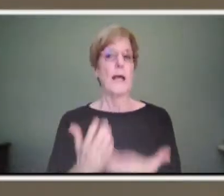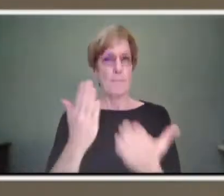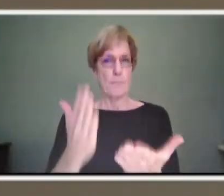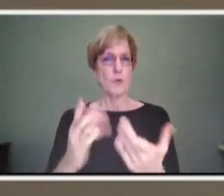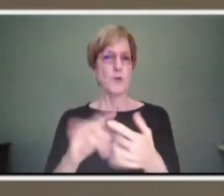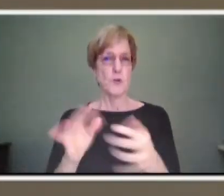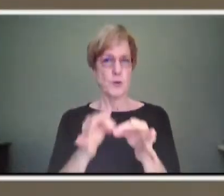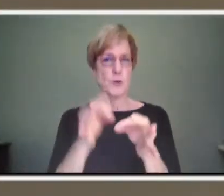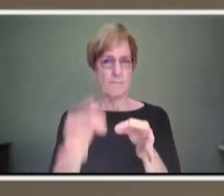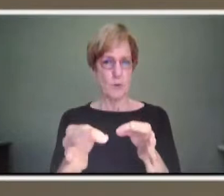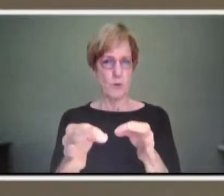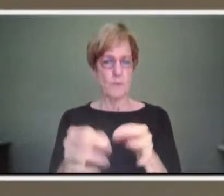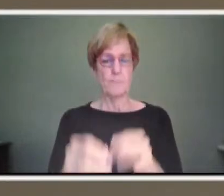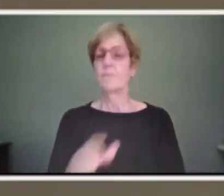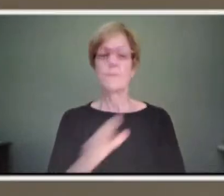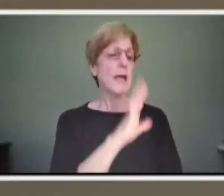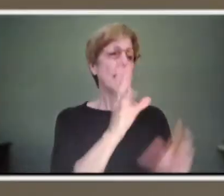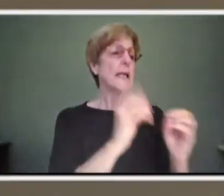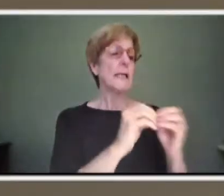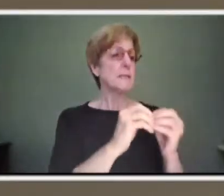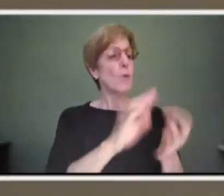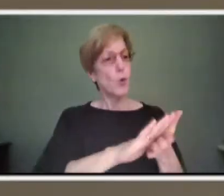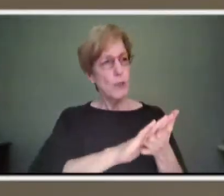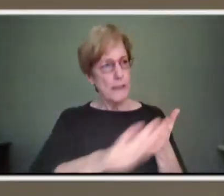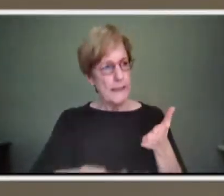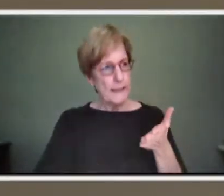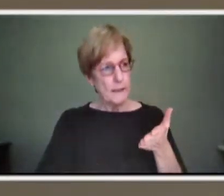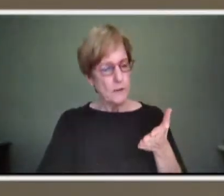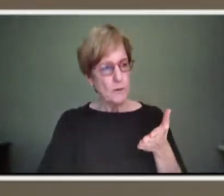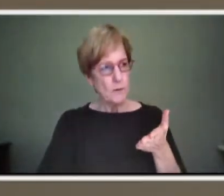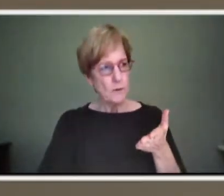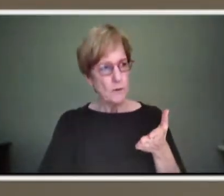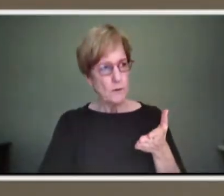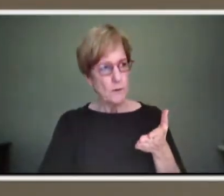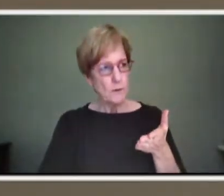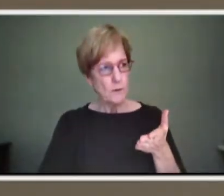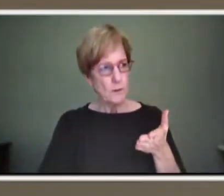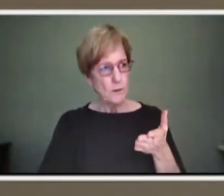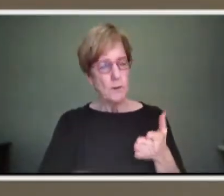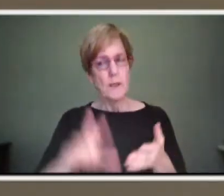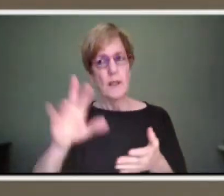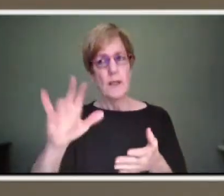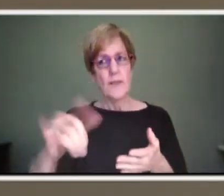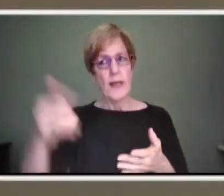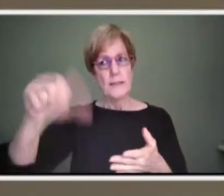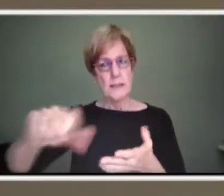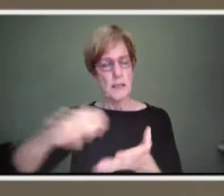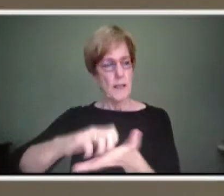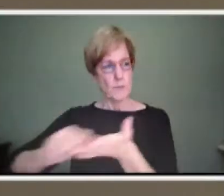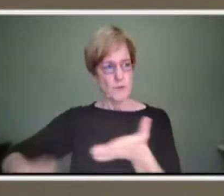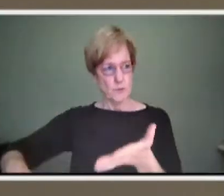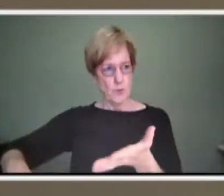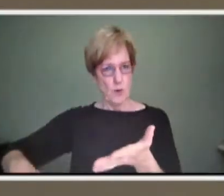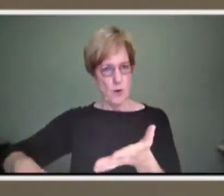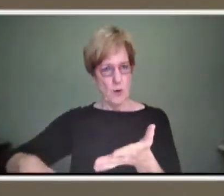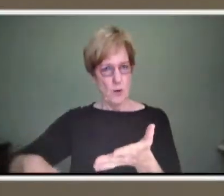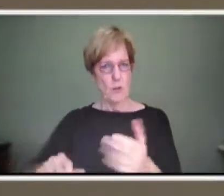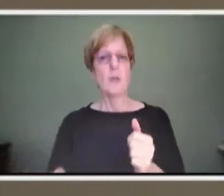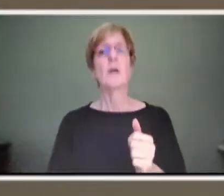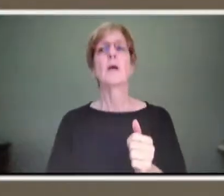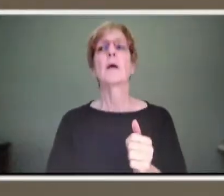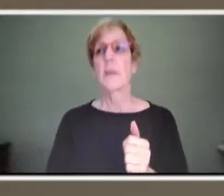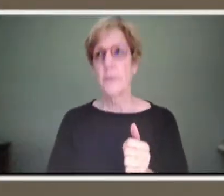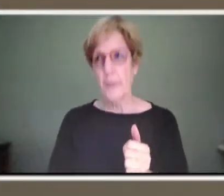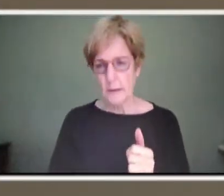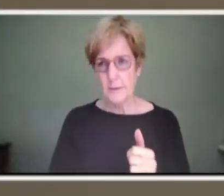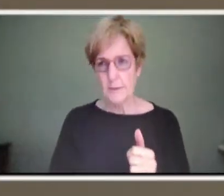cleaner if you withdrew the motion. Withdraw the denial. we have to get Ms. Johnson to acknowledge that as well, since she was. Johnson